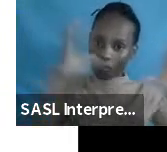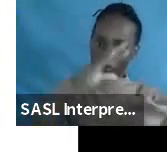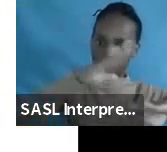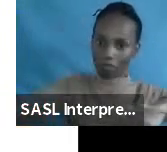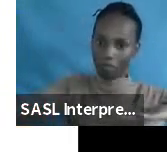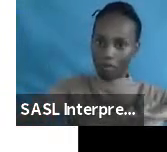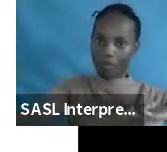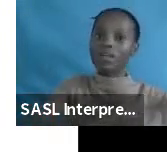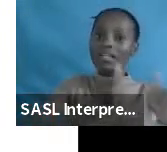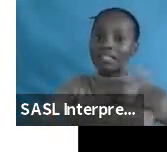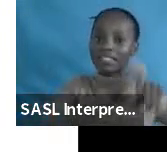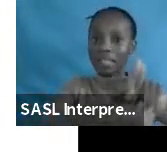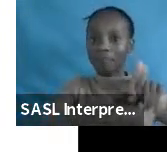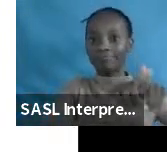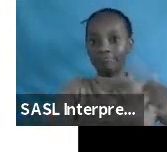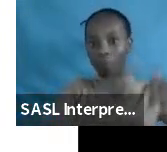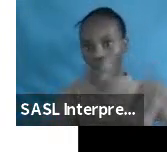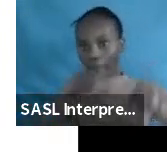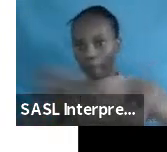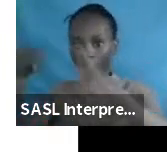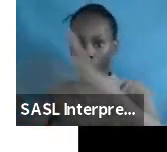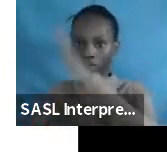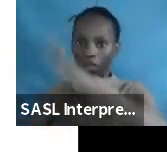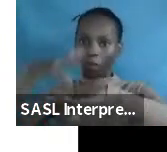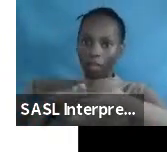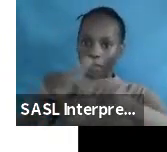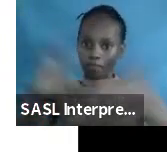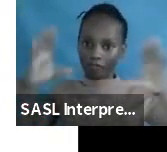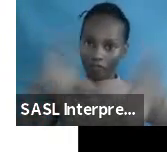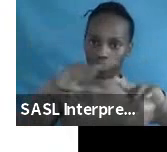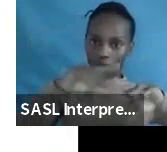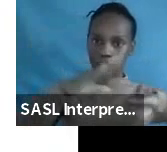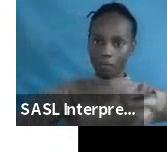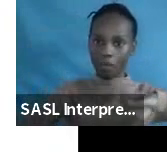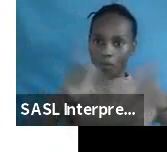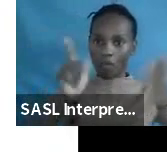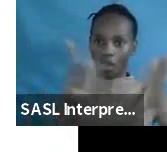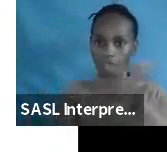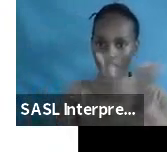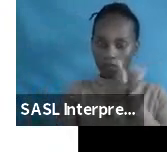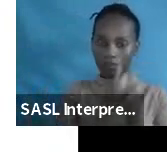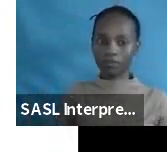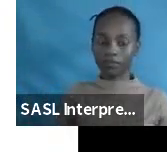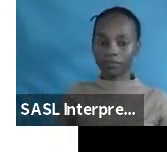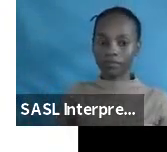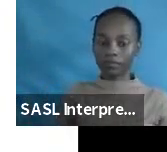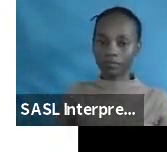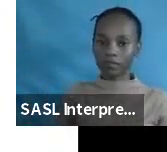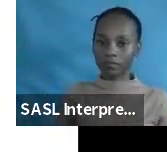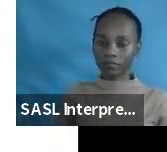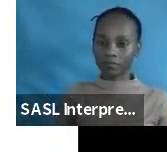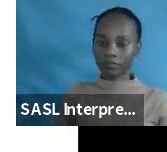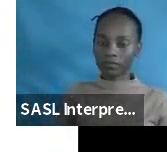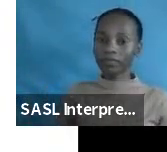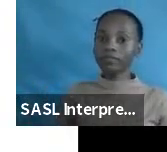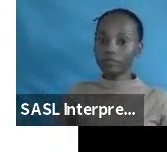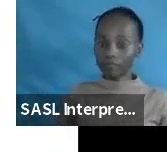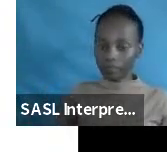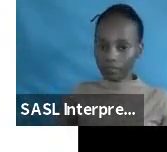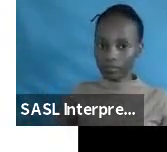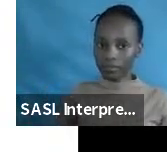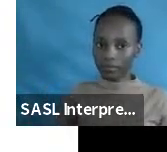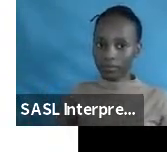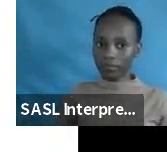of legislation. Acts constituting counterfeit, just to expatiate a little bit on those, the